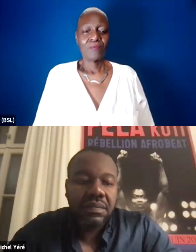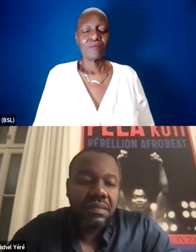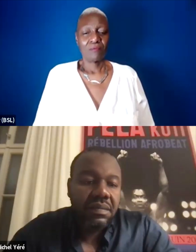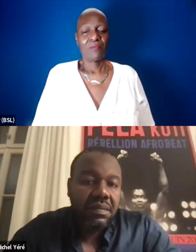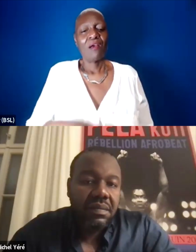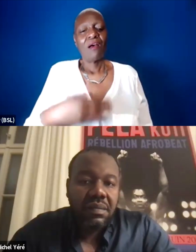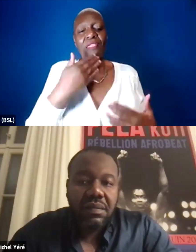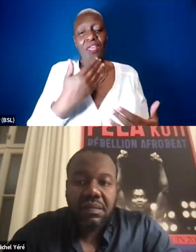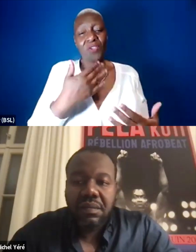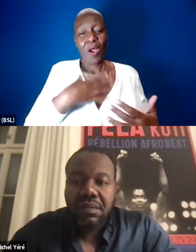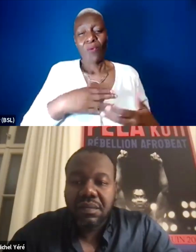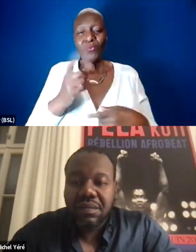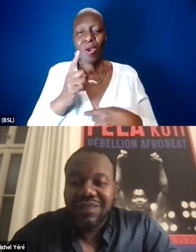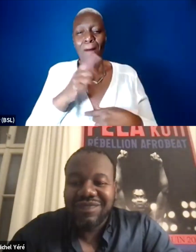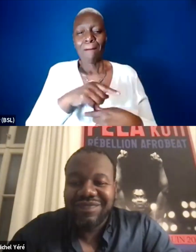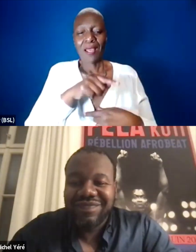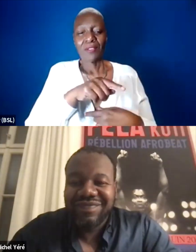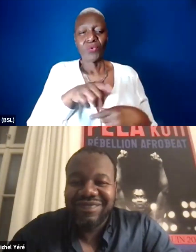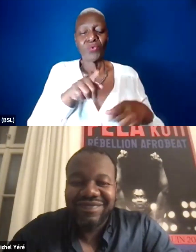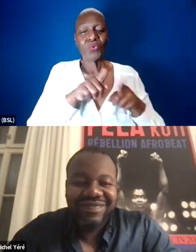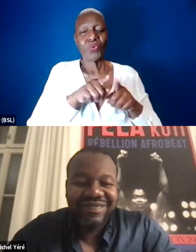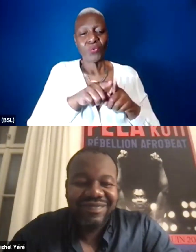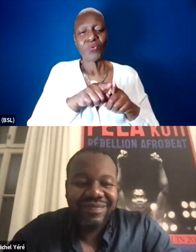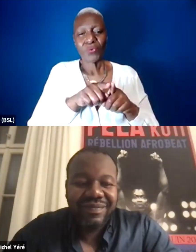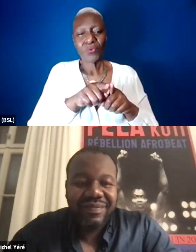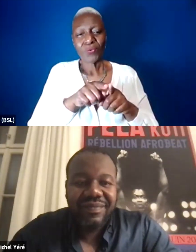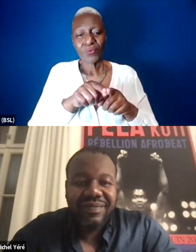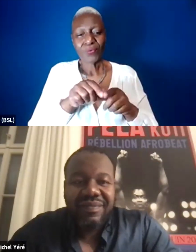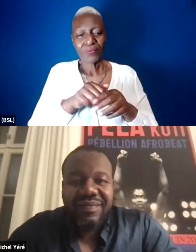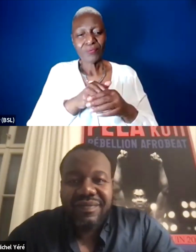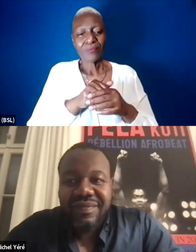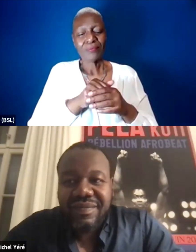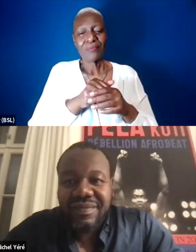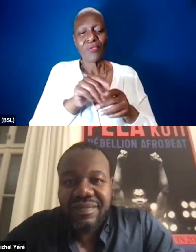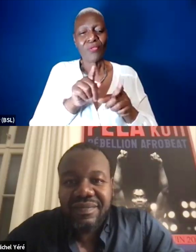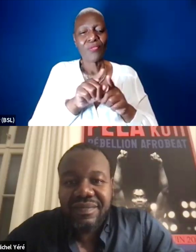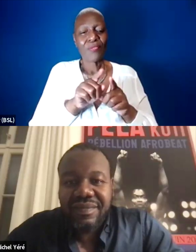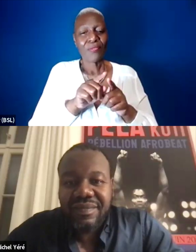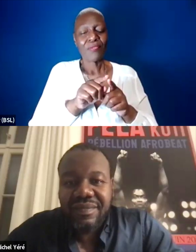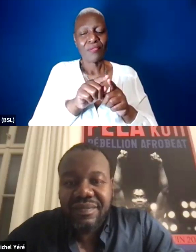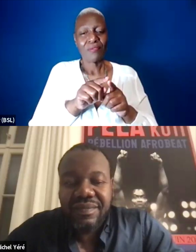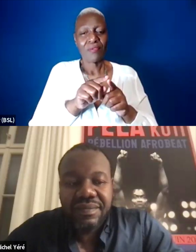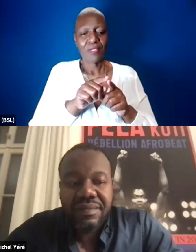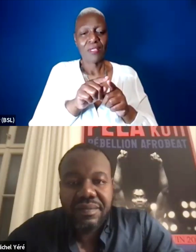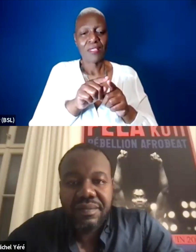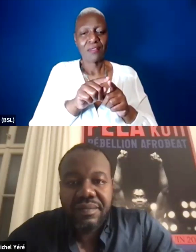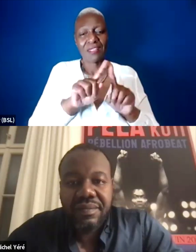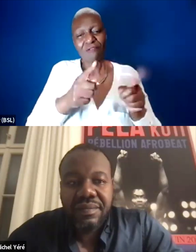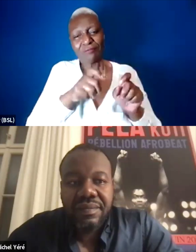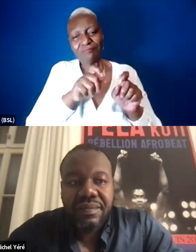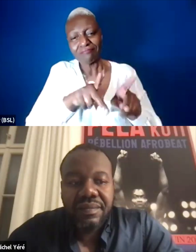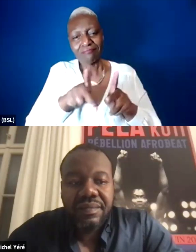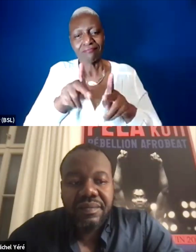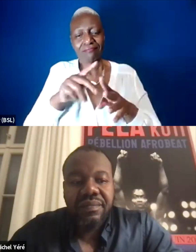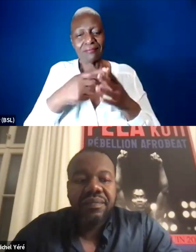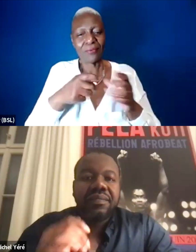Thank you. I do want to come back to the kind of diglossic nature of but before that, Andre, I was